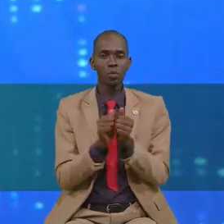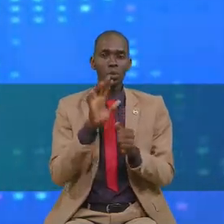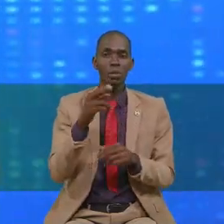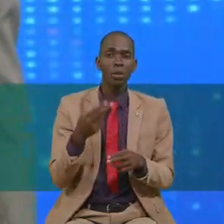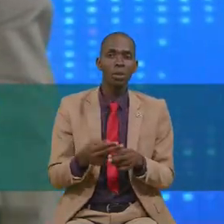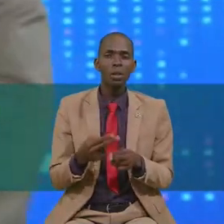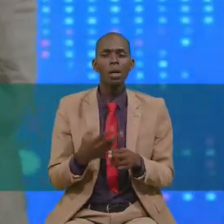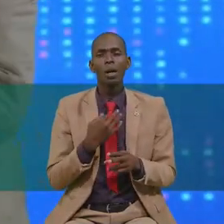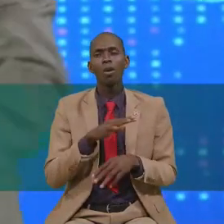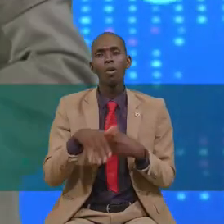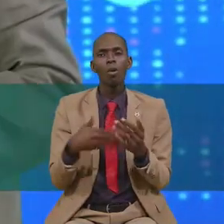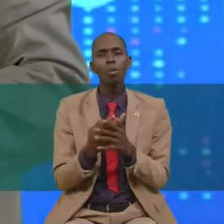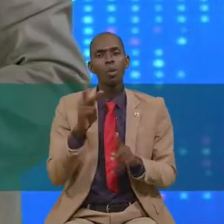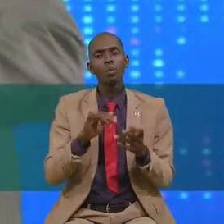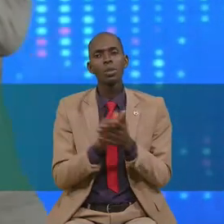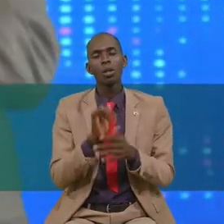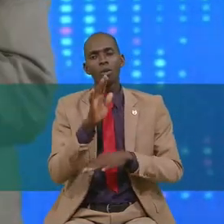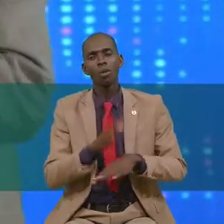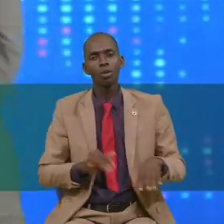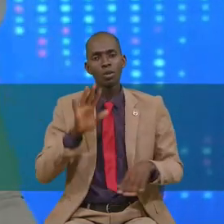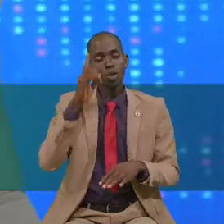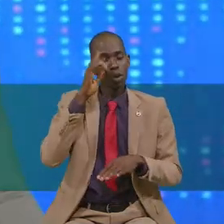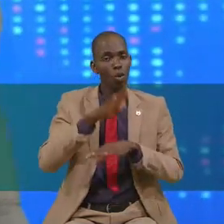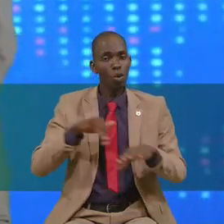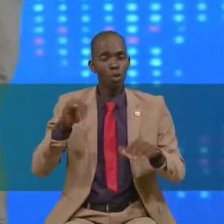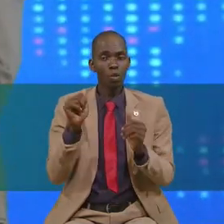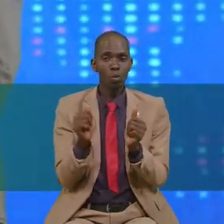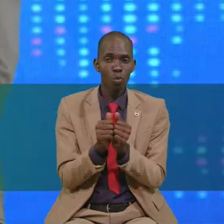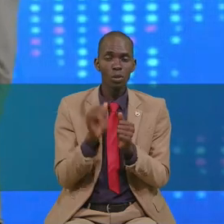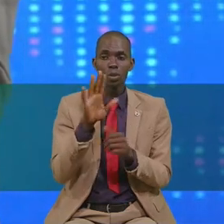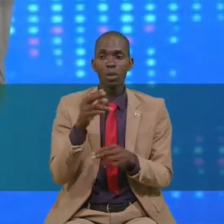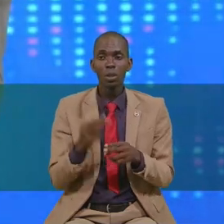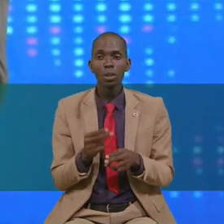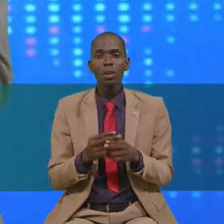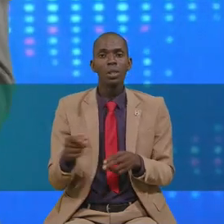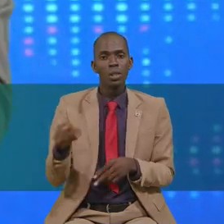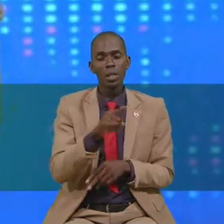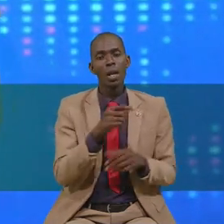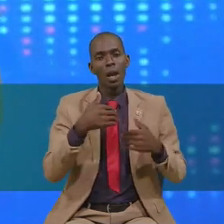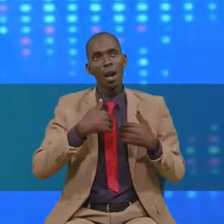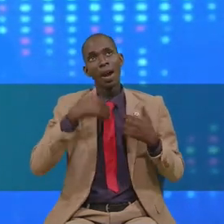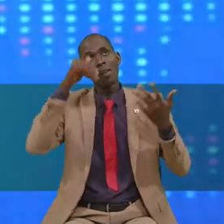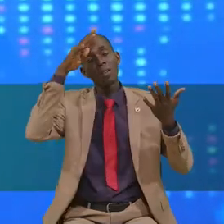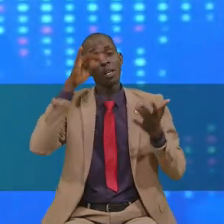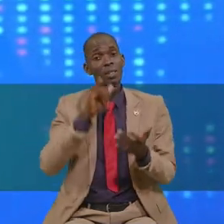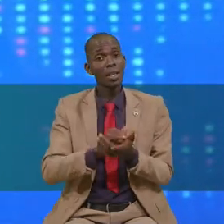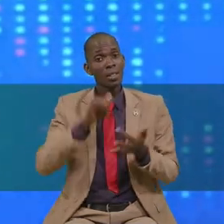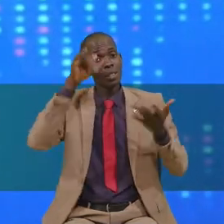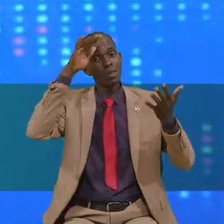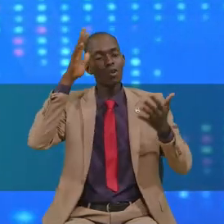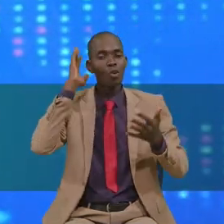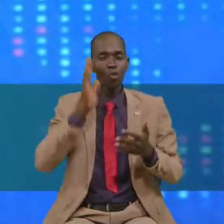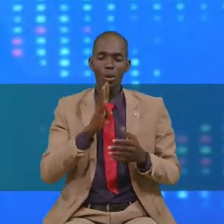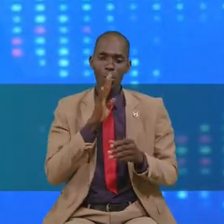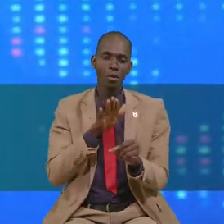those people that mention your calling with you, they have expectation. That expectation will be